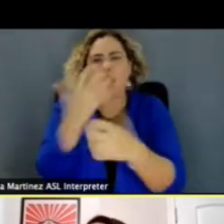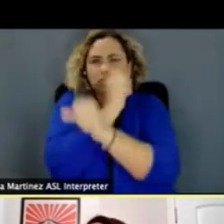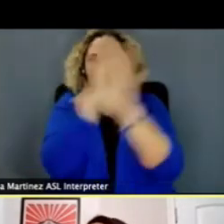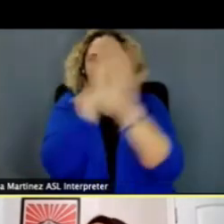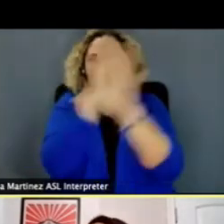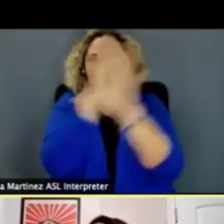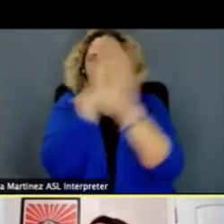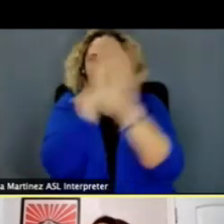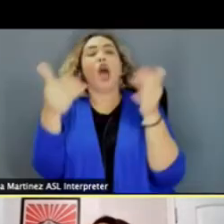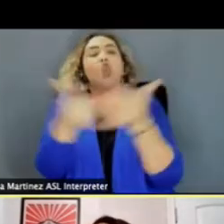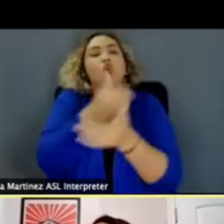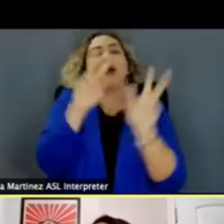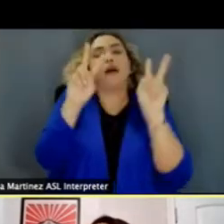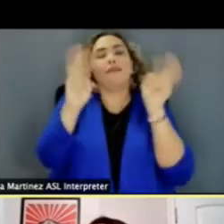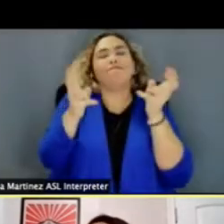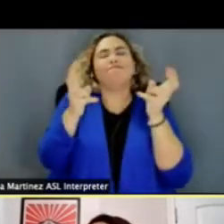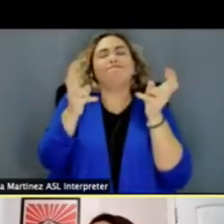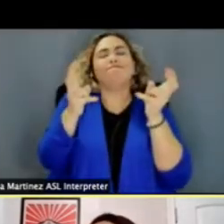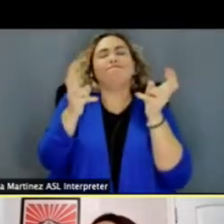new